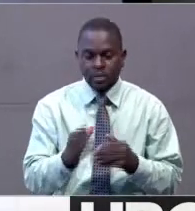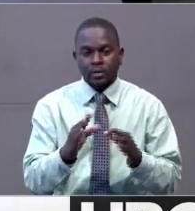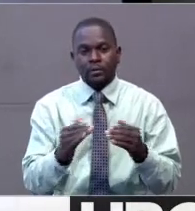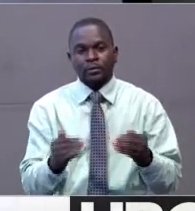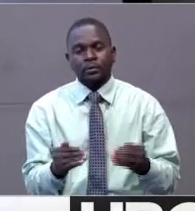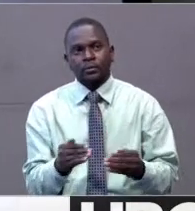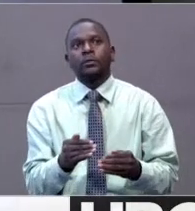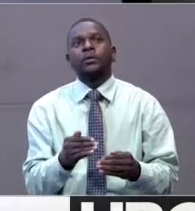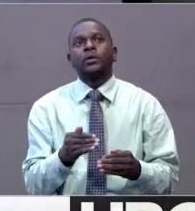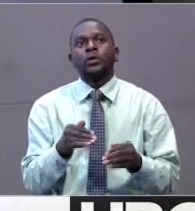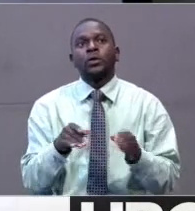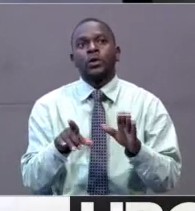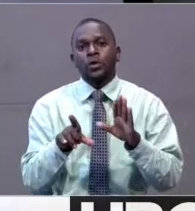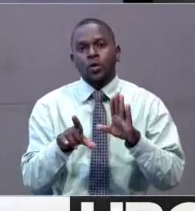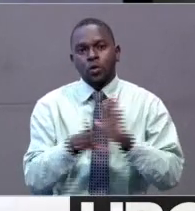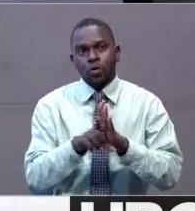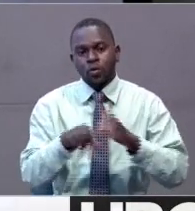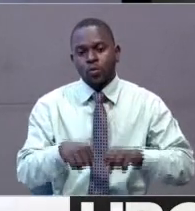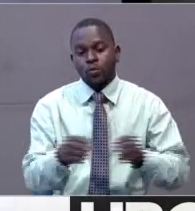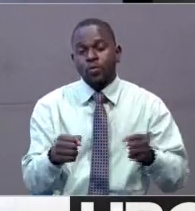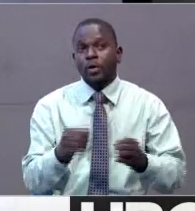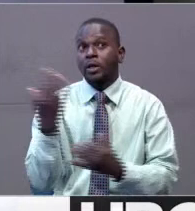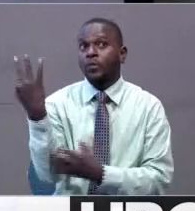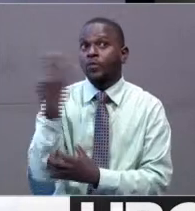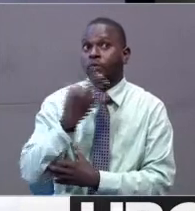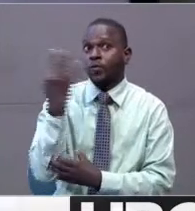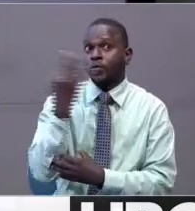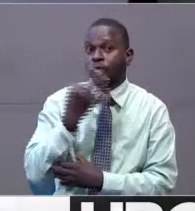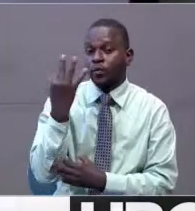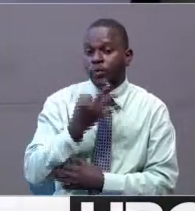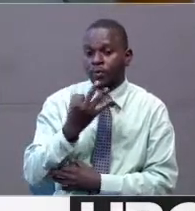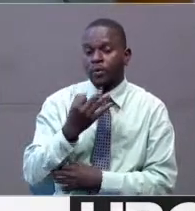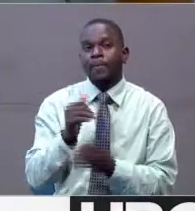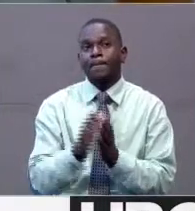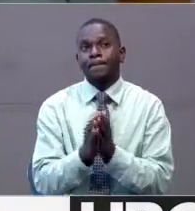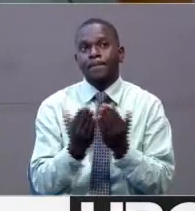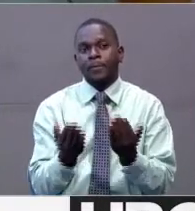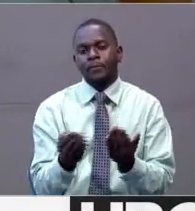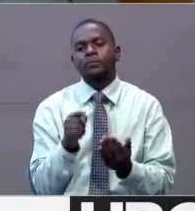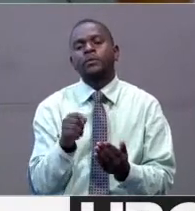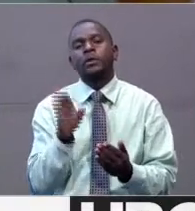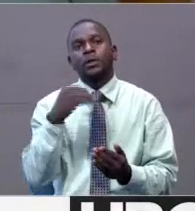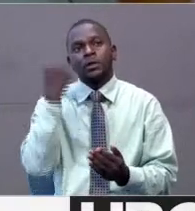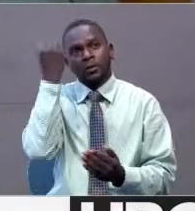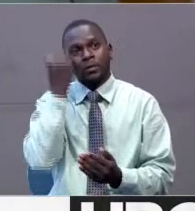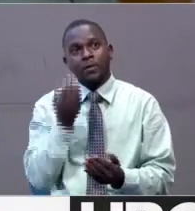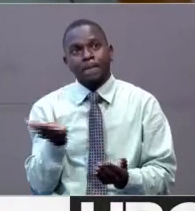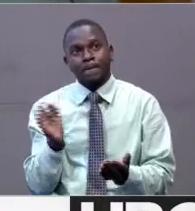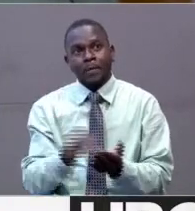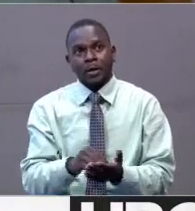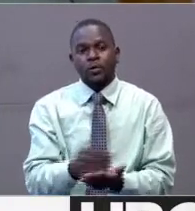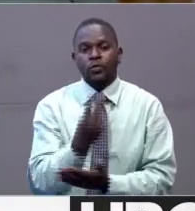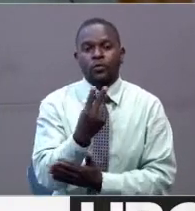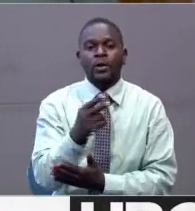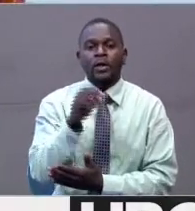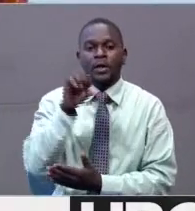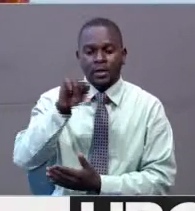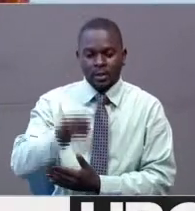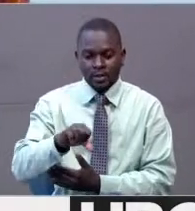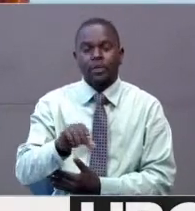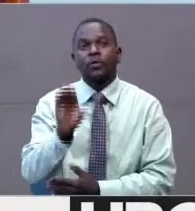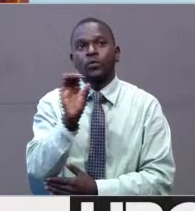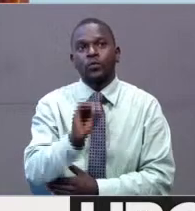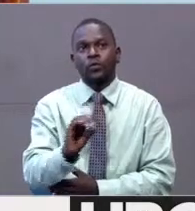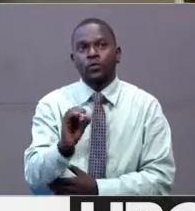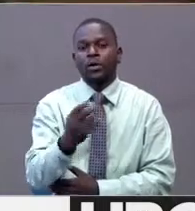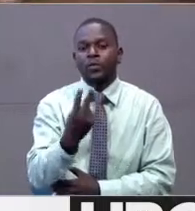the accused committed the offences online using his Facebook page. Court will resume on 29th October